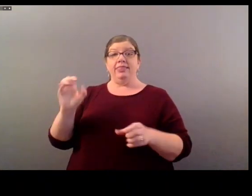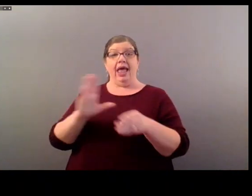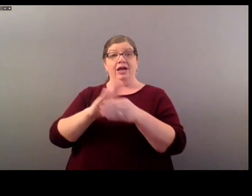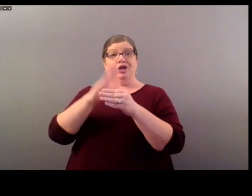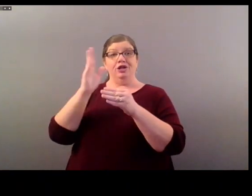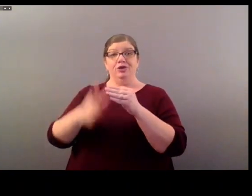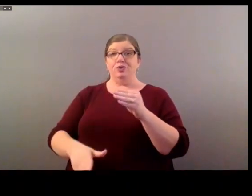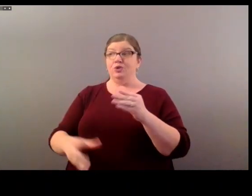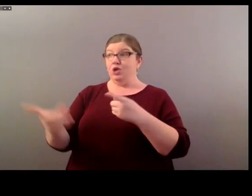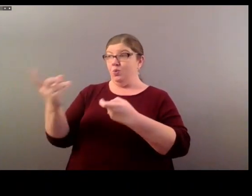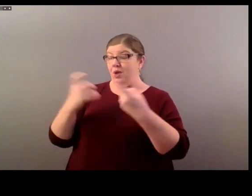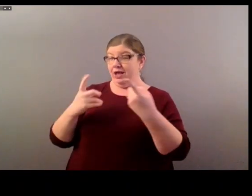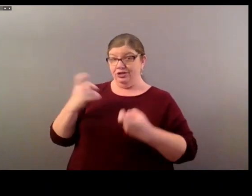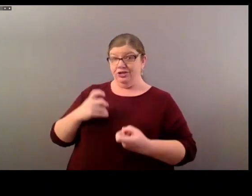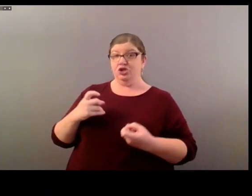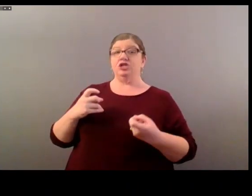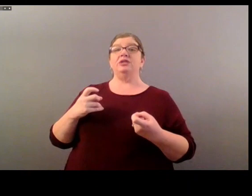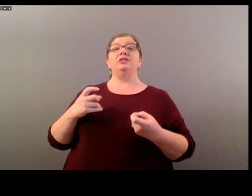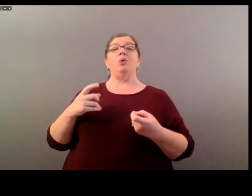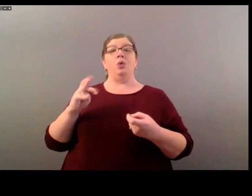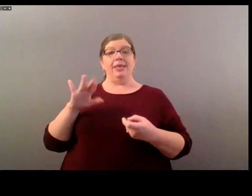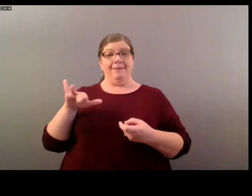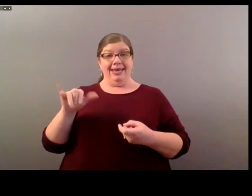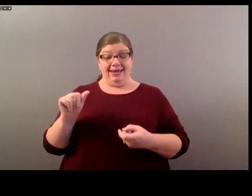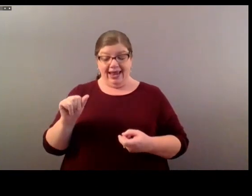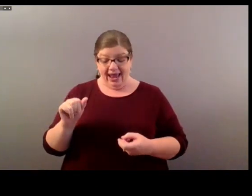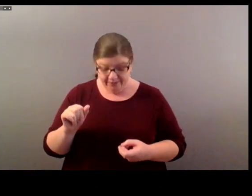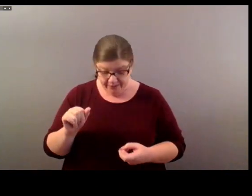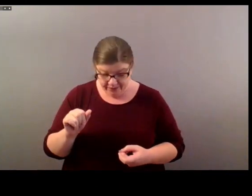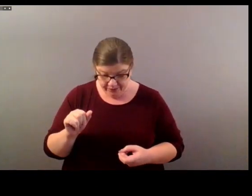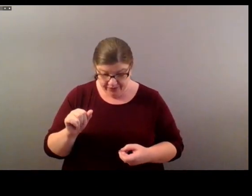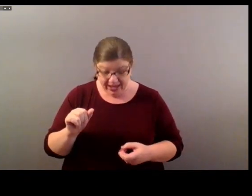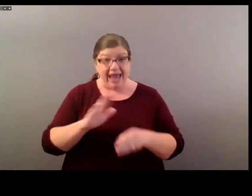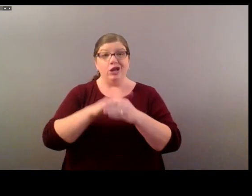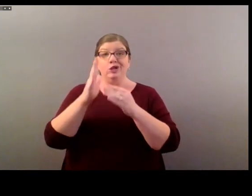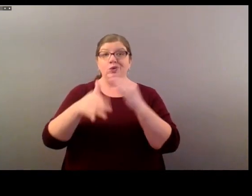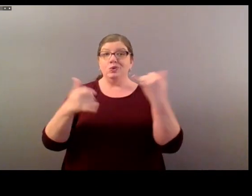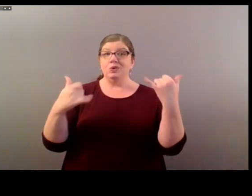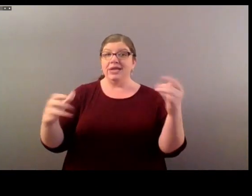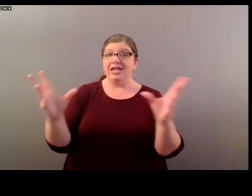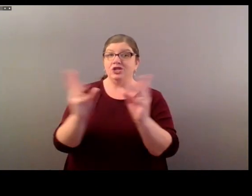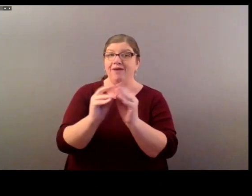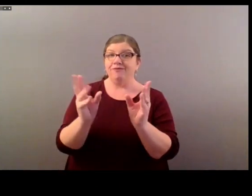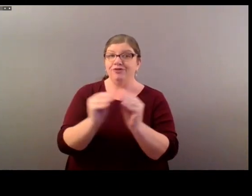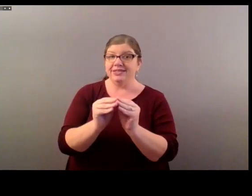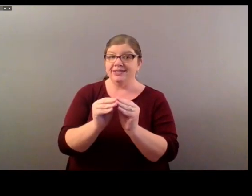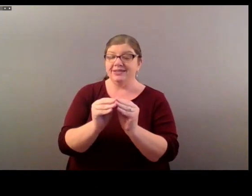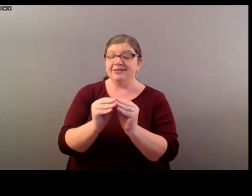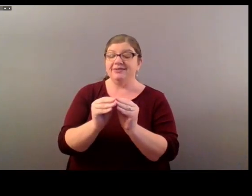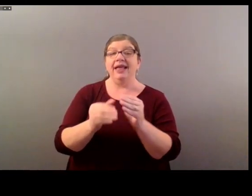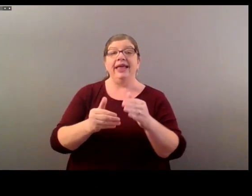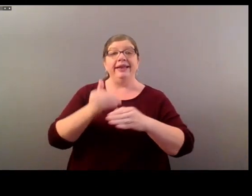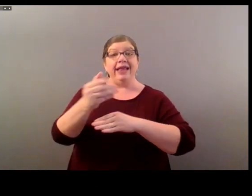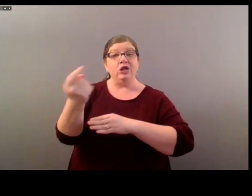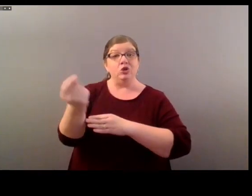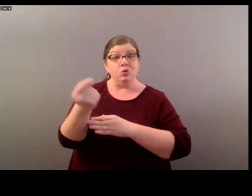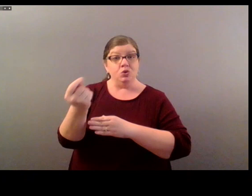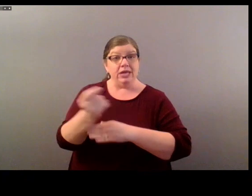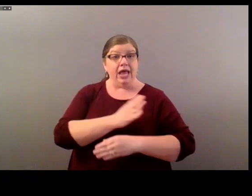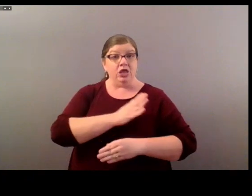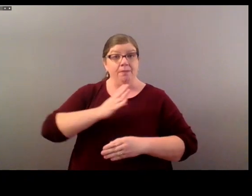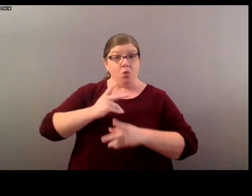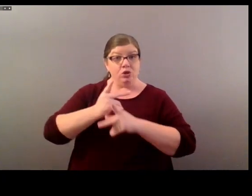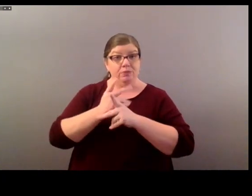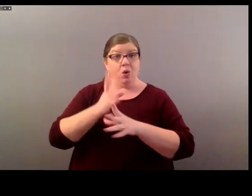our question session with the media and concludes today's press conference. Next Tuesday, the Board of Supervisors